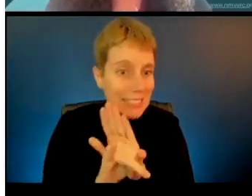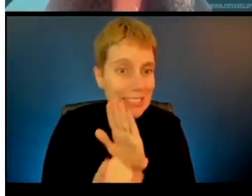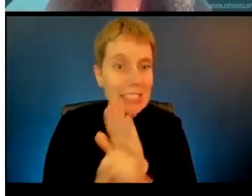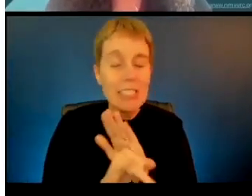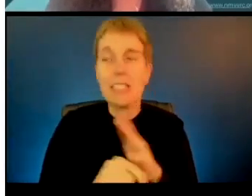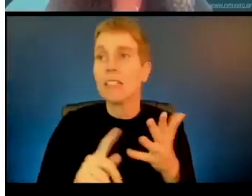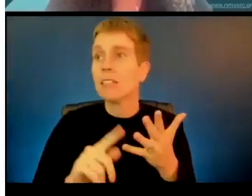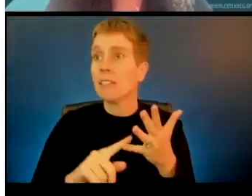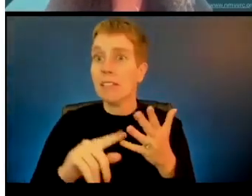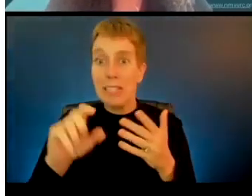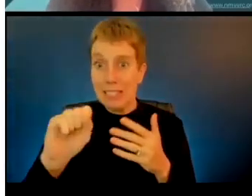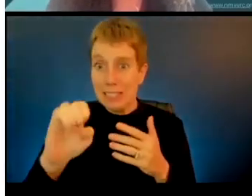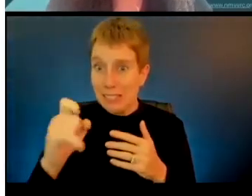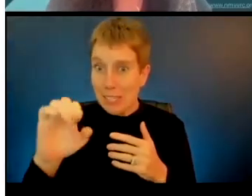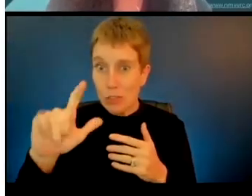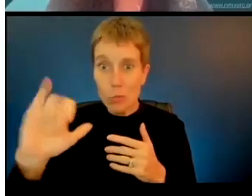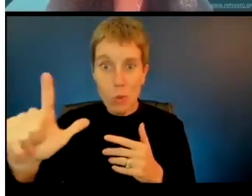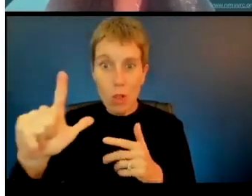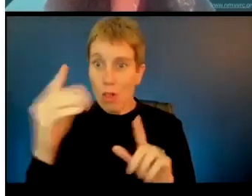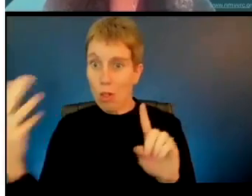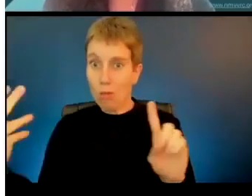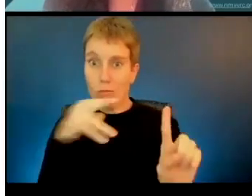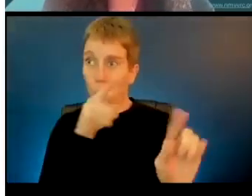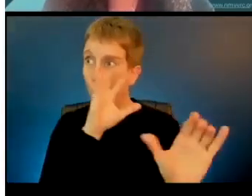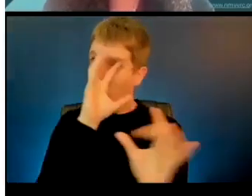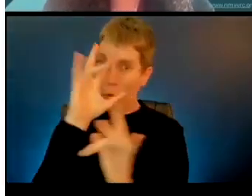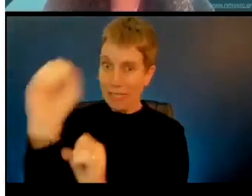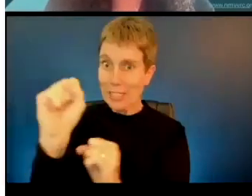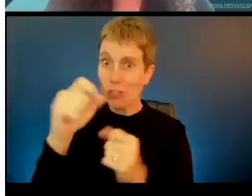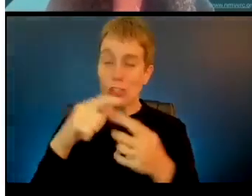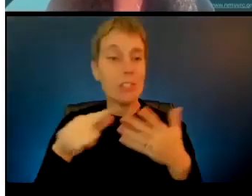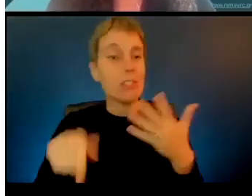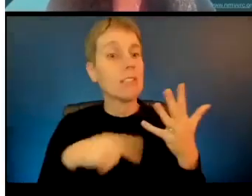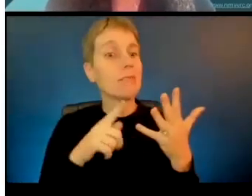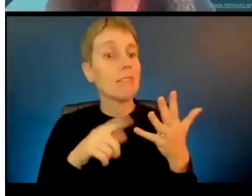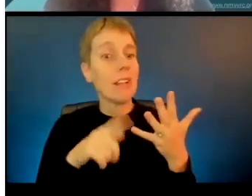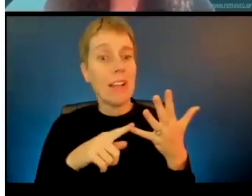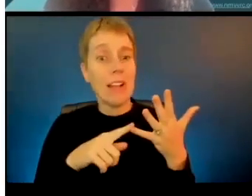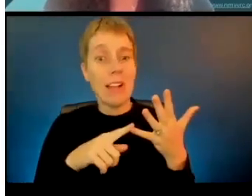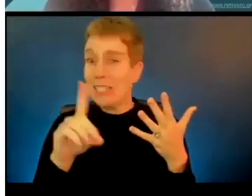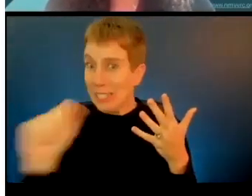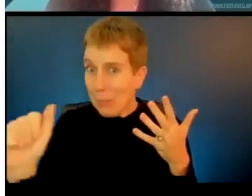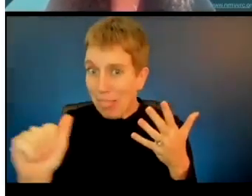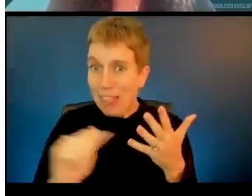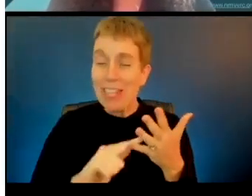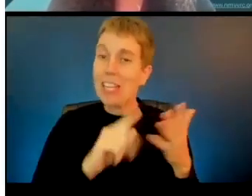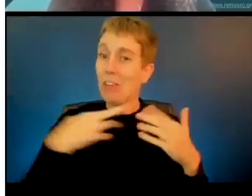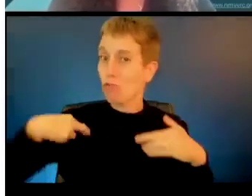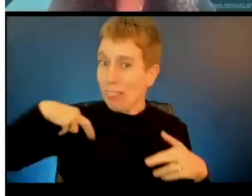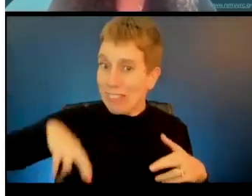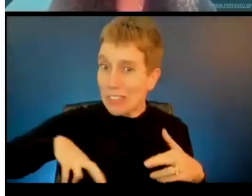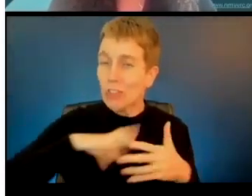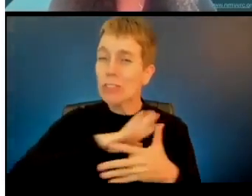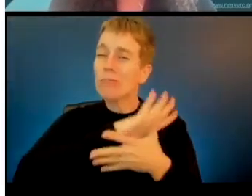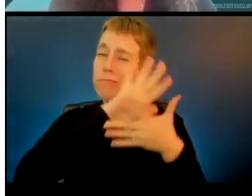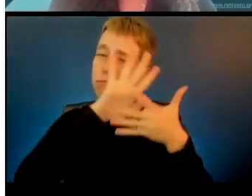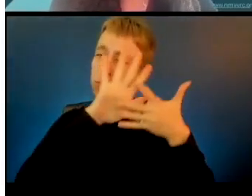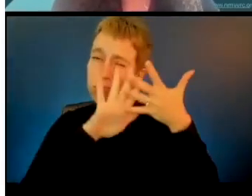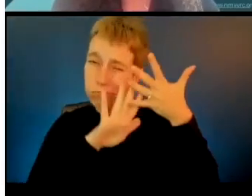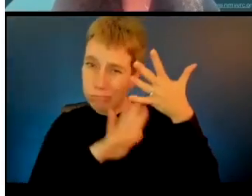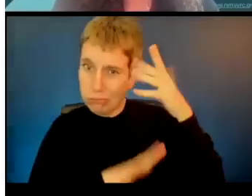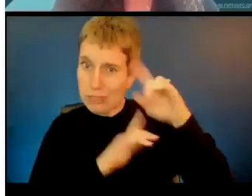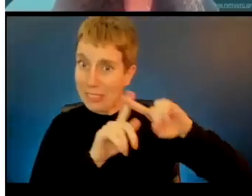origin, disability, or other personal characteristics. And unfortunately, our country have experienced a number